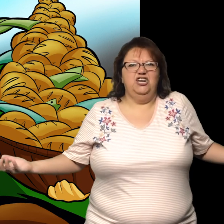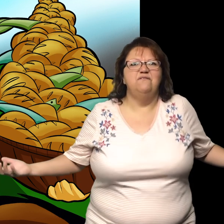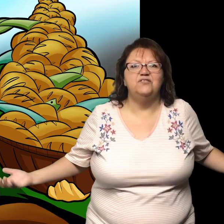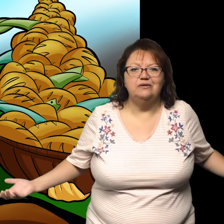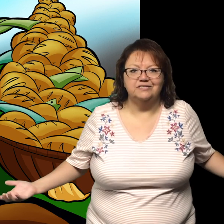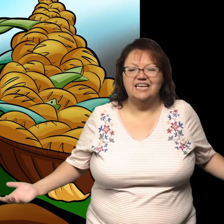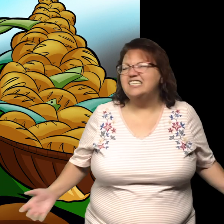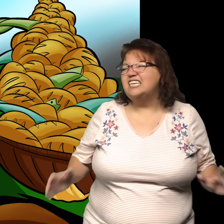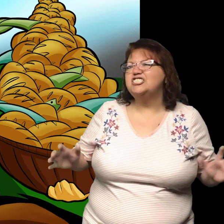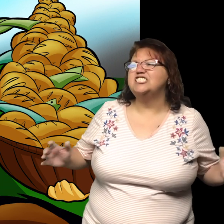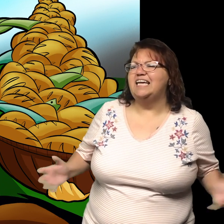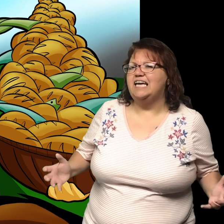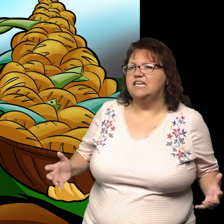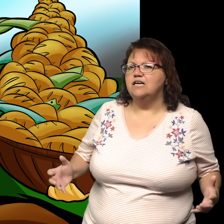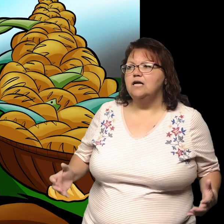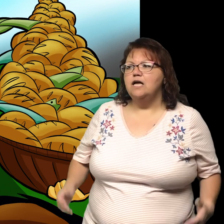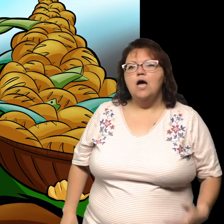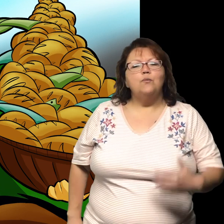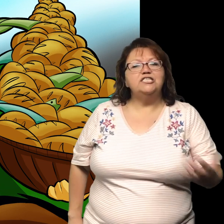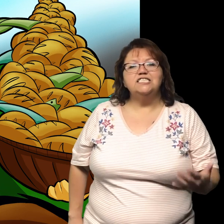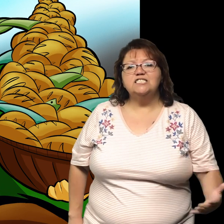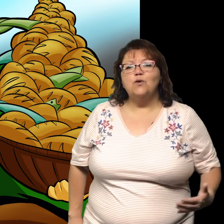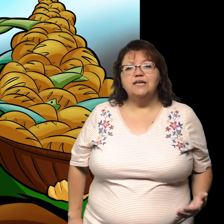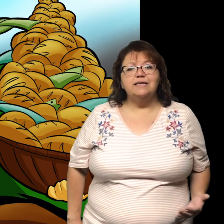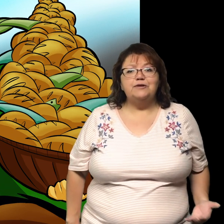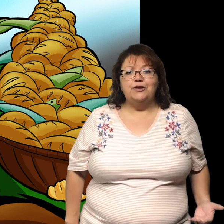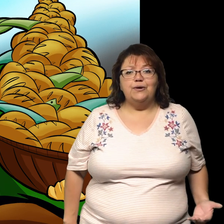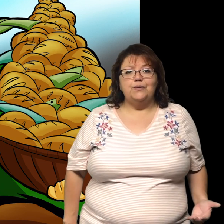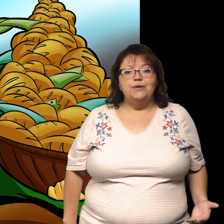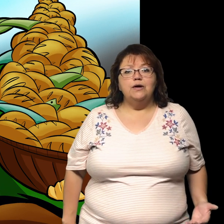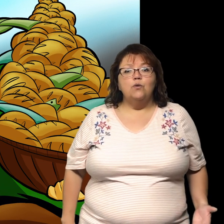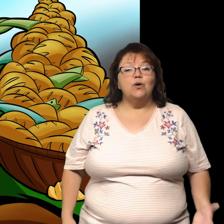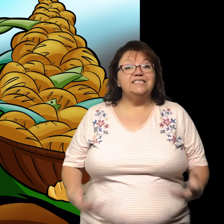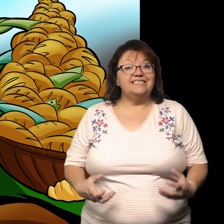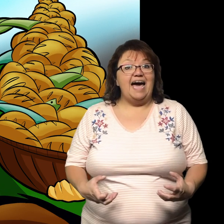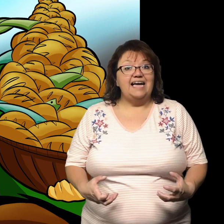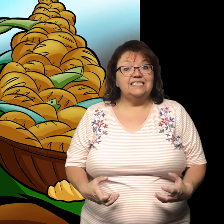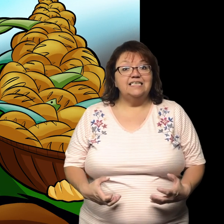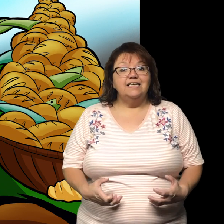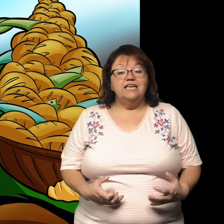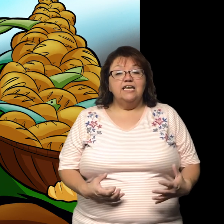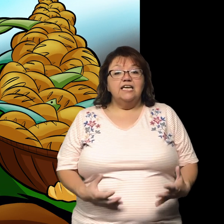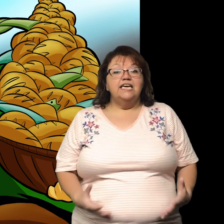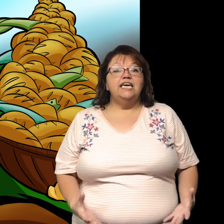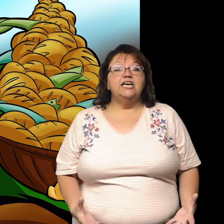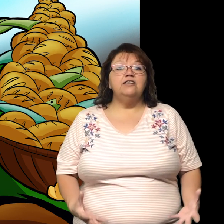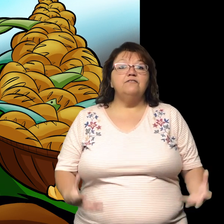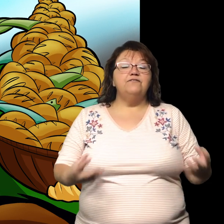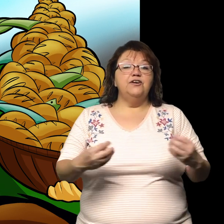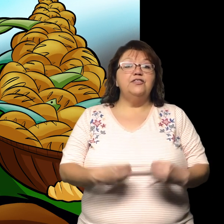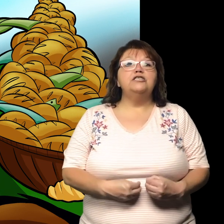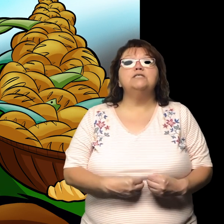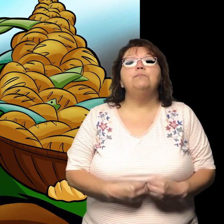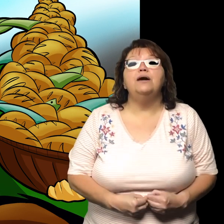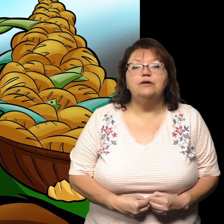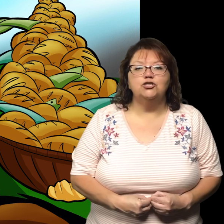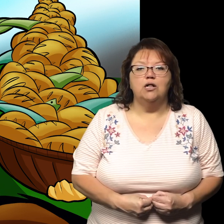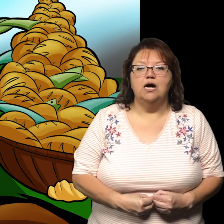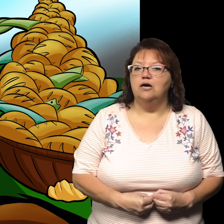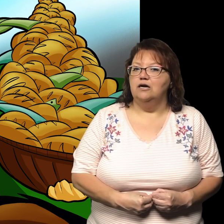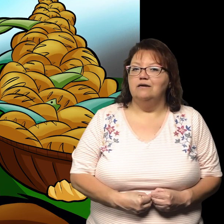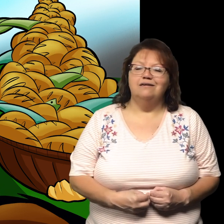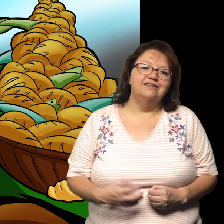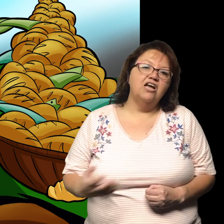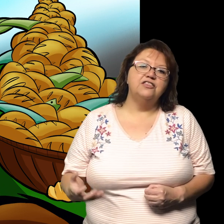around, they were confused. They didn't understand. What Jesus wanted them to know was that he could fill their